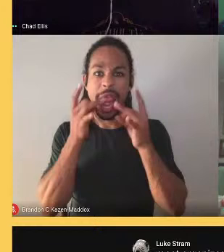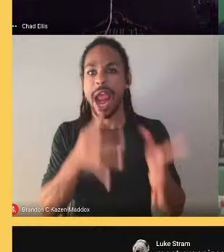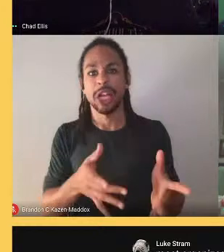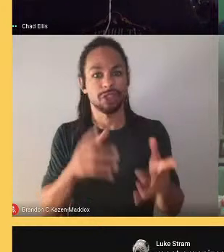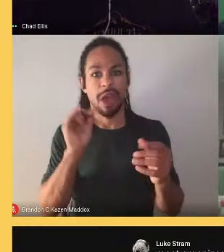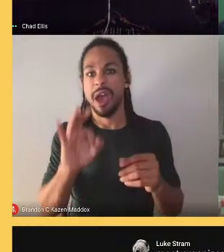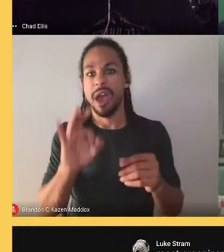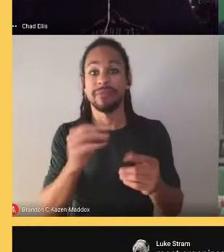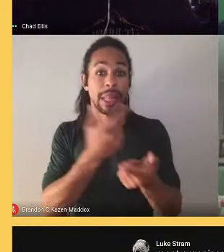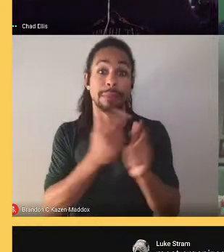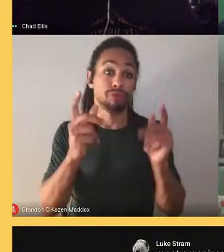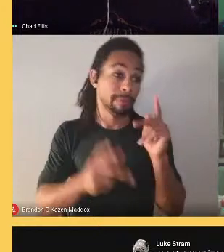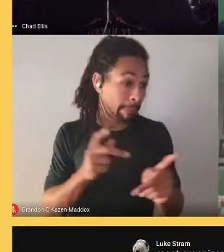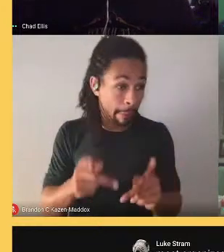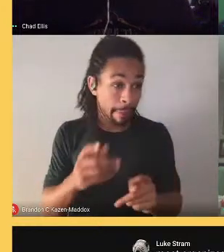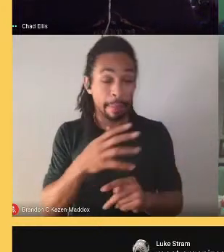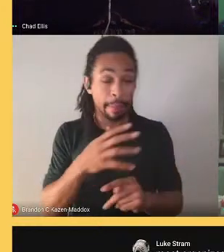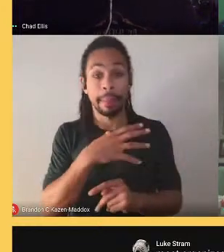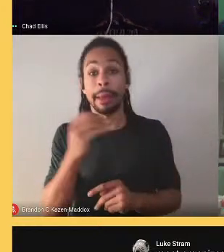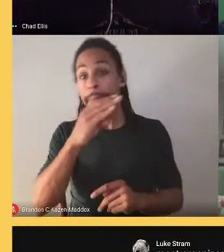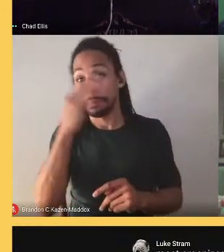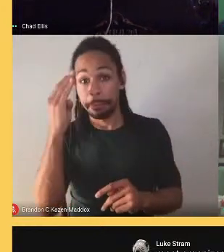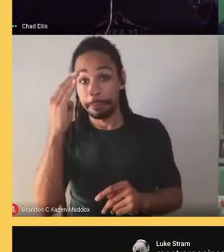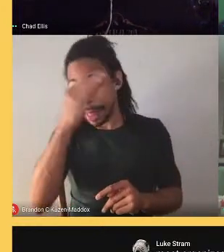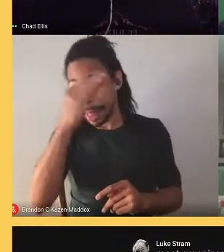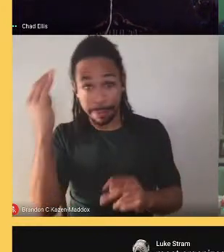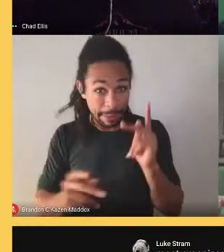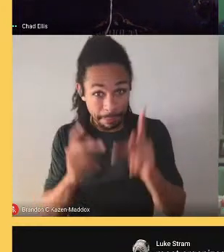and African Americans and things like that.